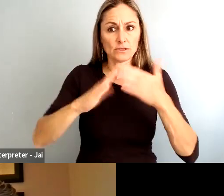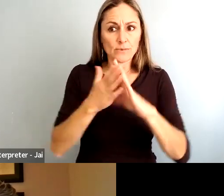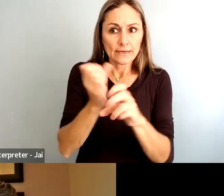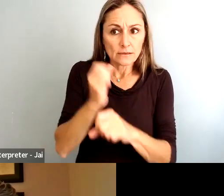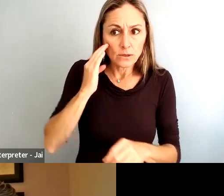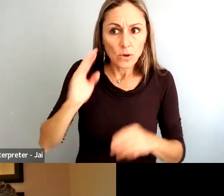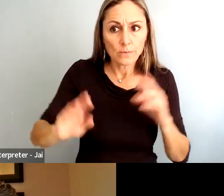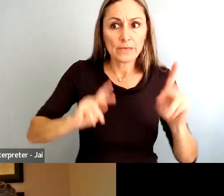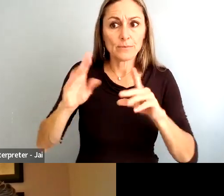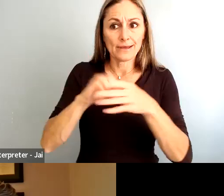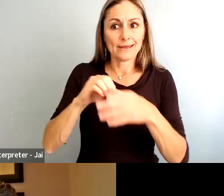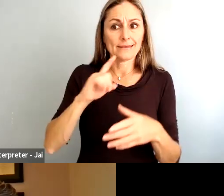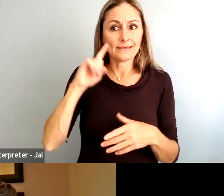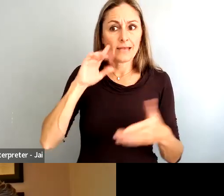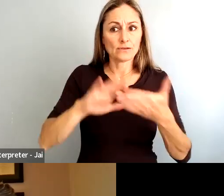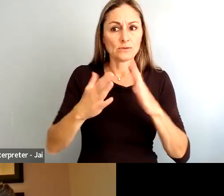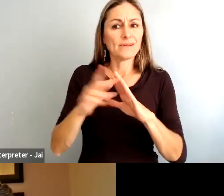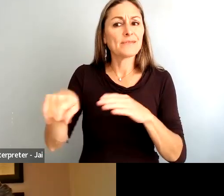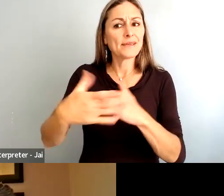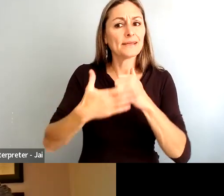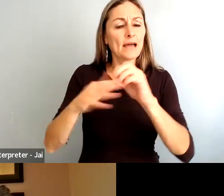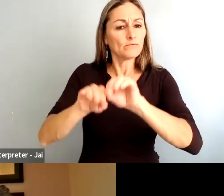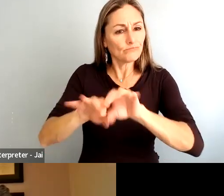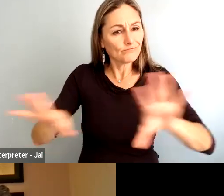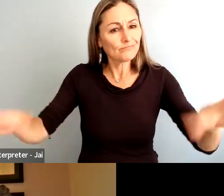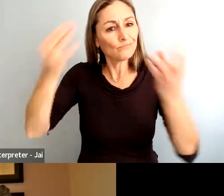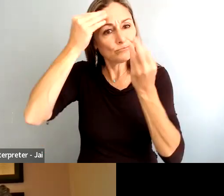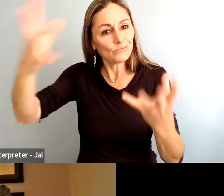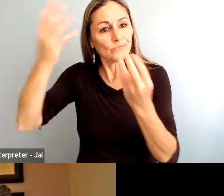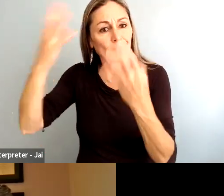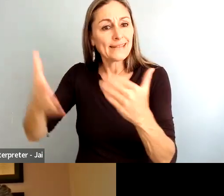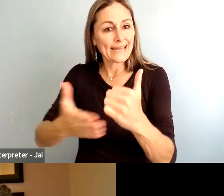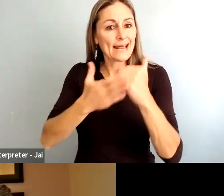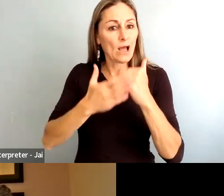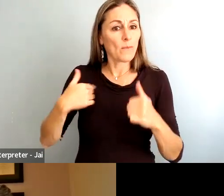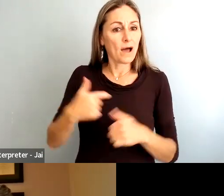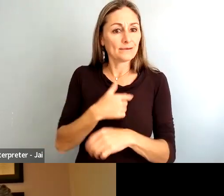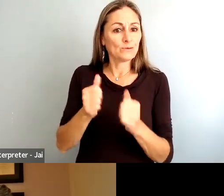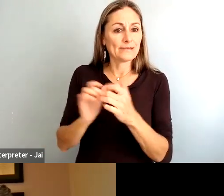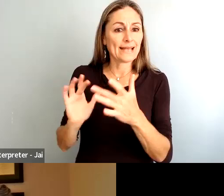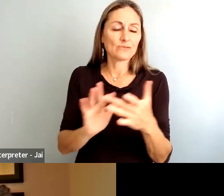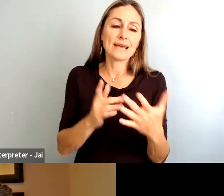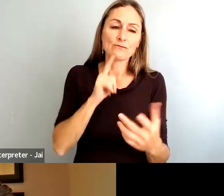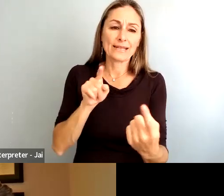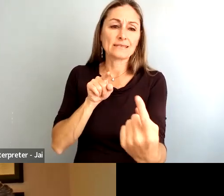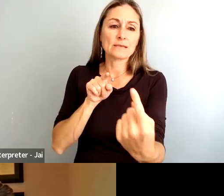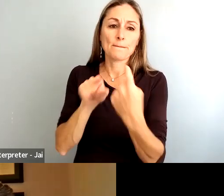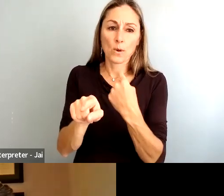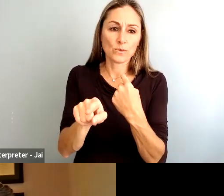community, they can help spread the word and help us with that outreach. And like I said, it goes both ways. So.